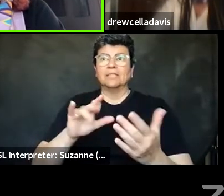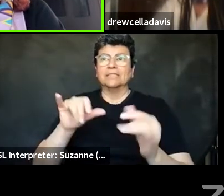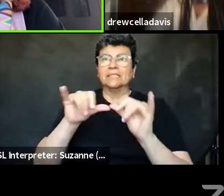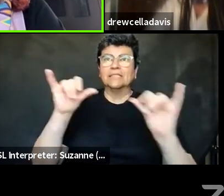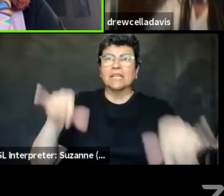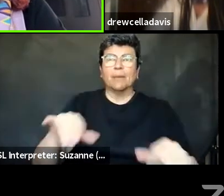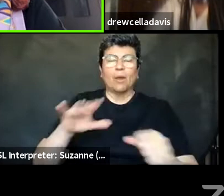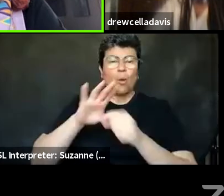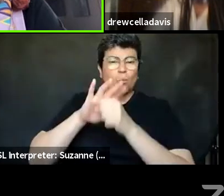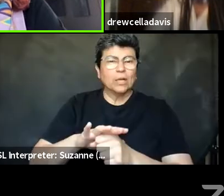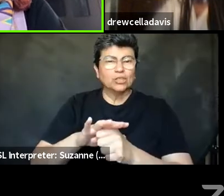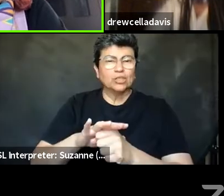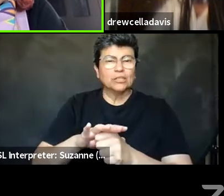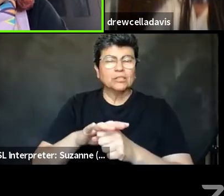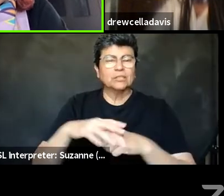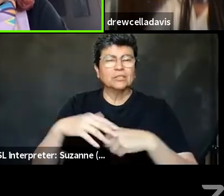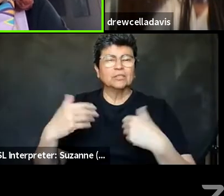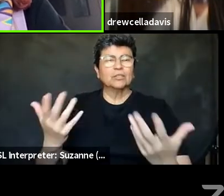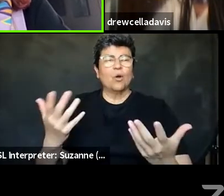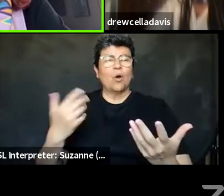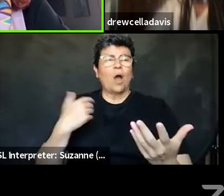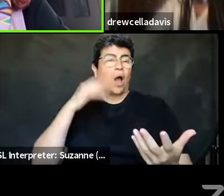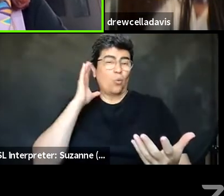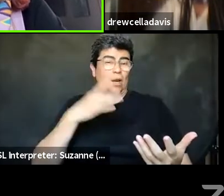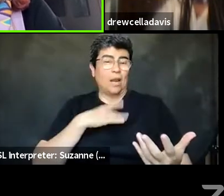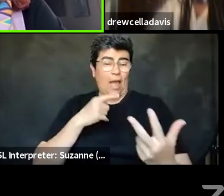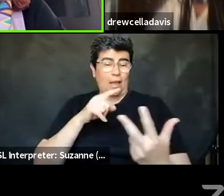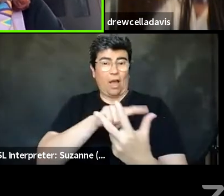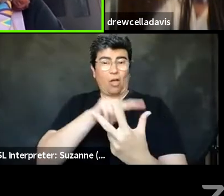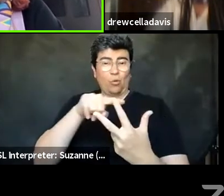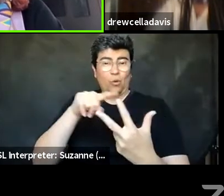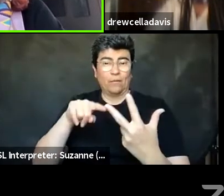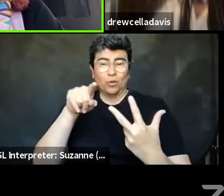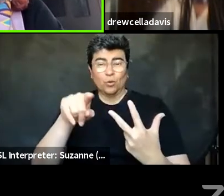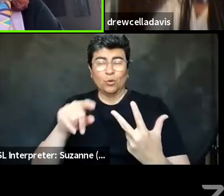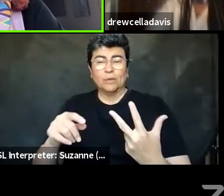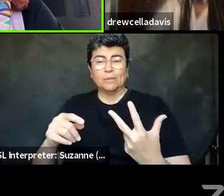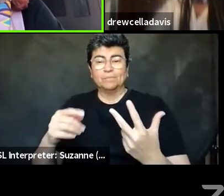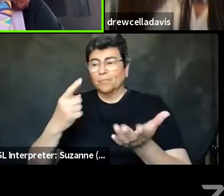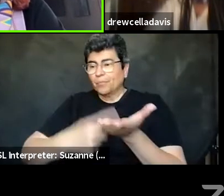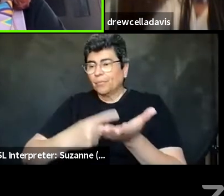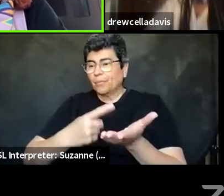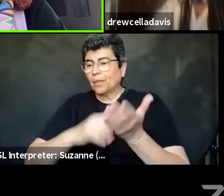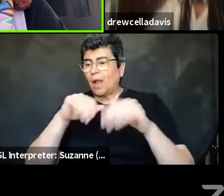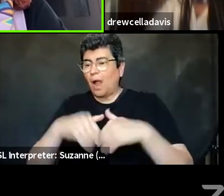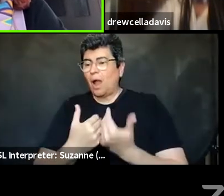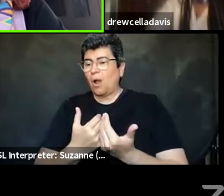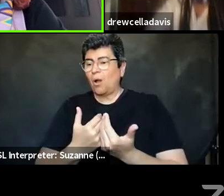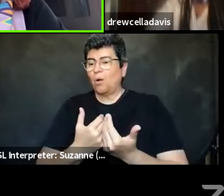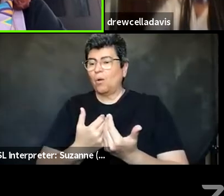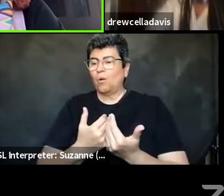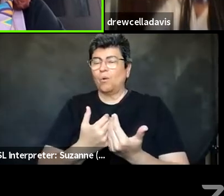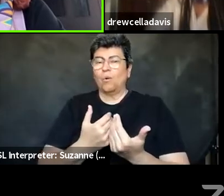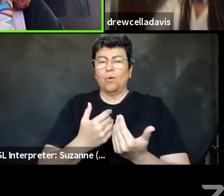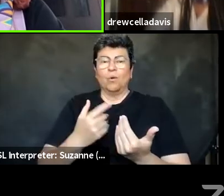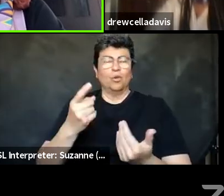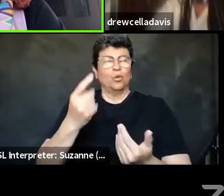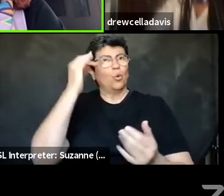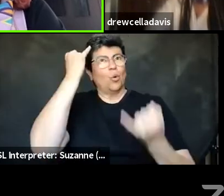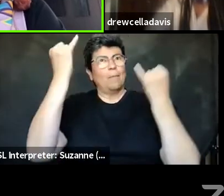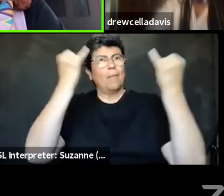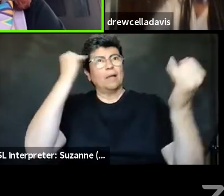So I would like each of you to kind of discuss how you've continued to